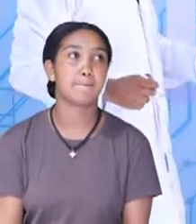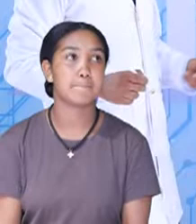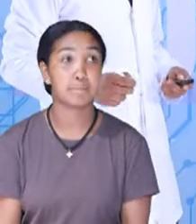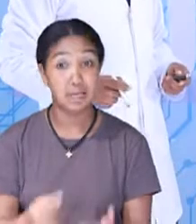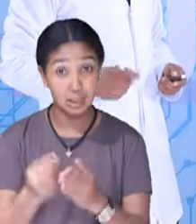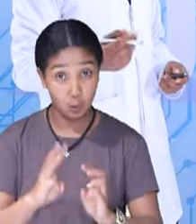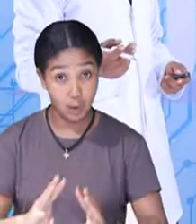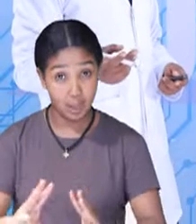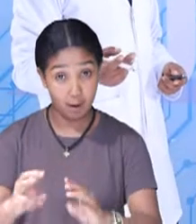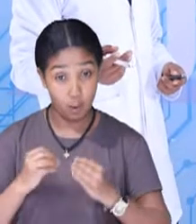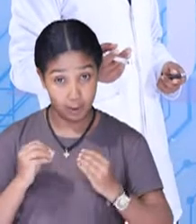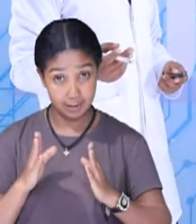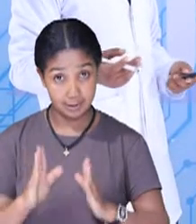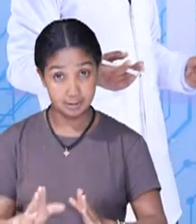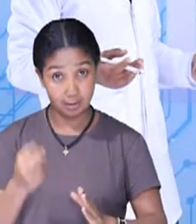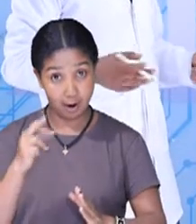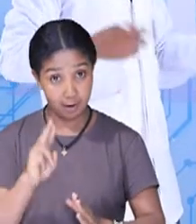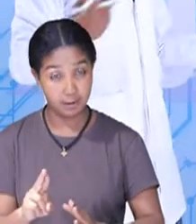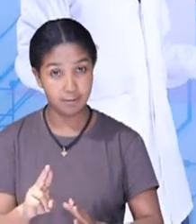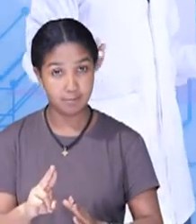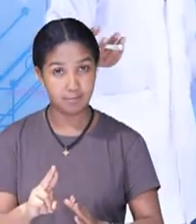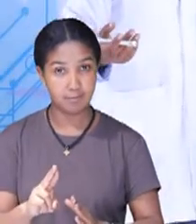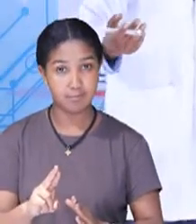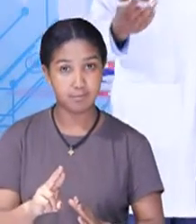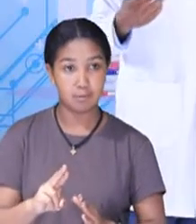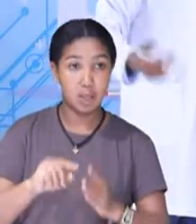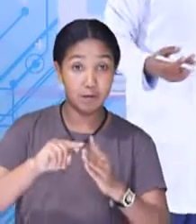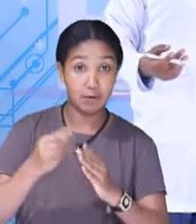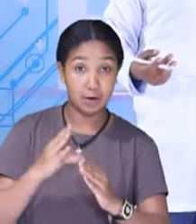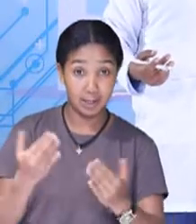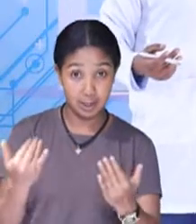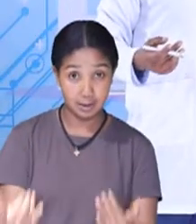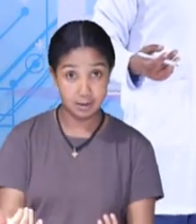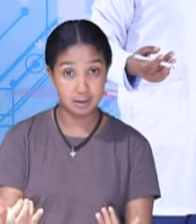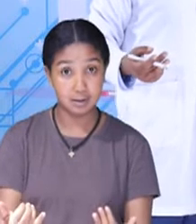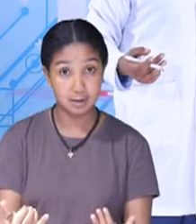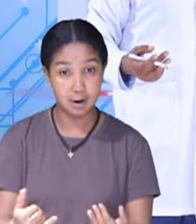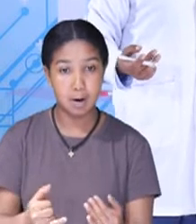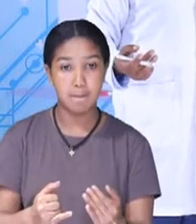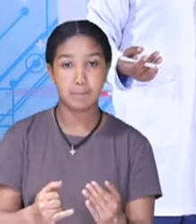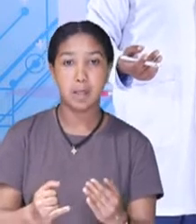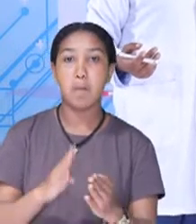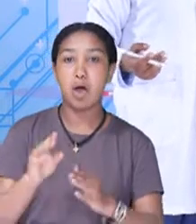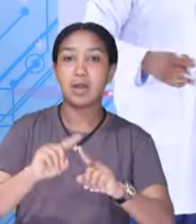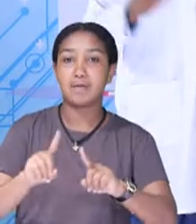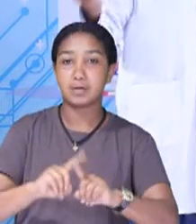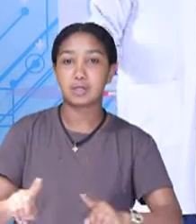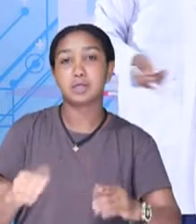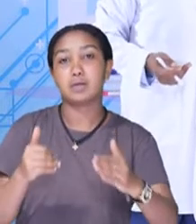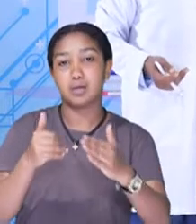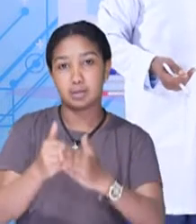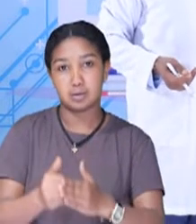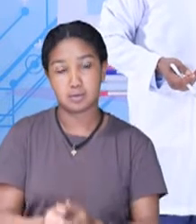By this way, organisms are evolved and current biodiversity reaches up